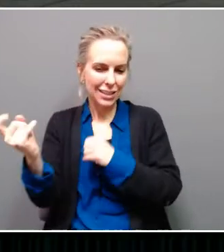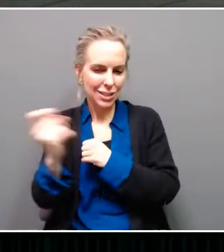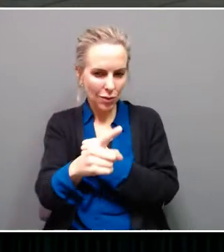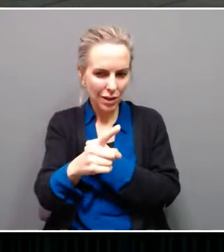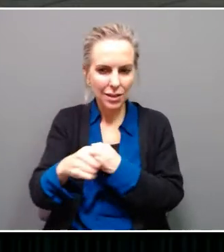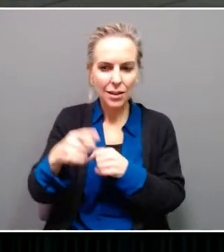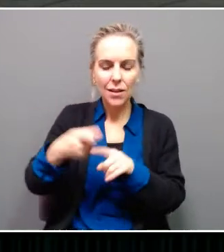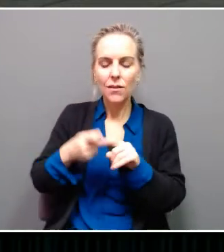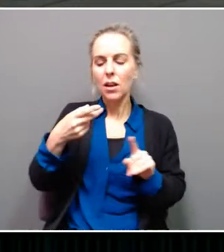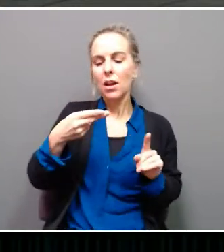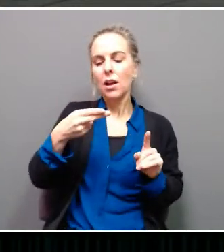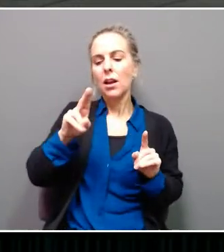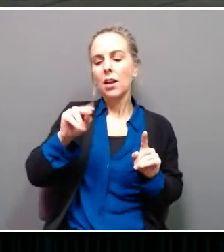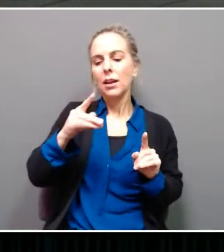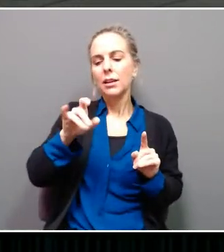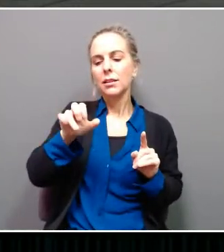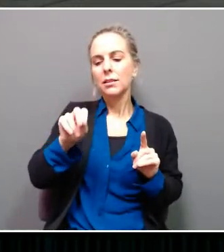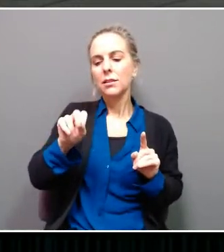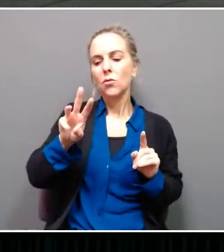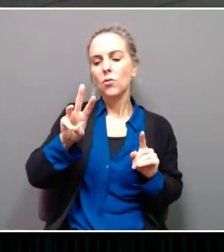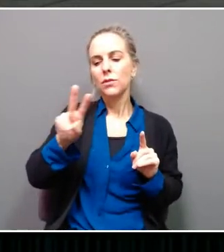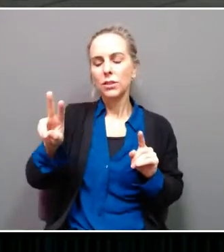West Virginia.